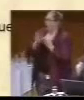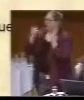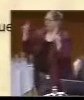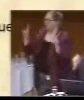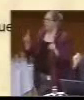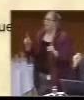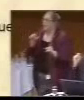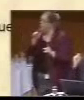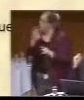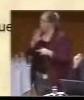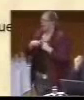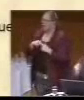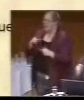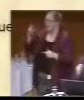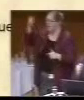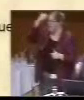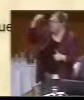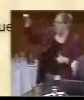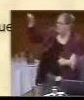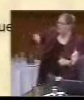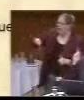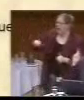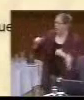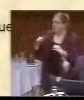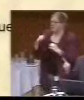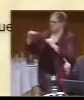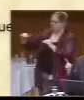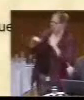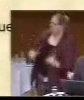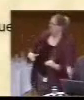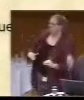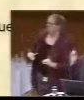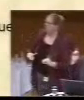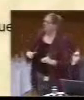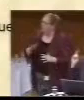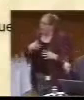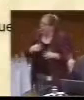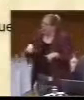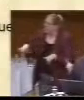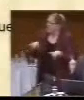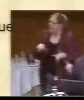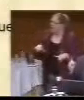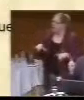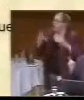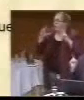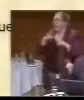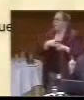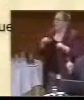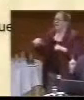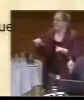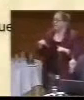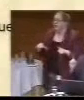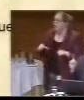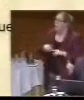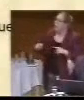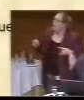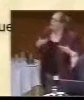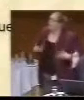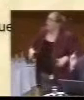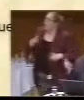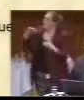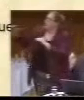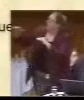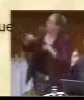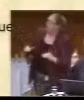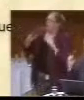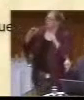the standards. We like high standards, and I hope you all like standards. What we don't want is lower standards for our students with disabilities.